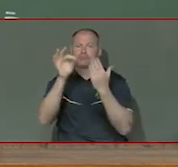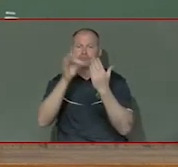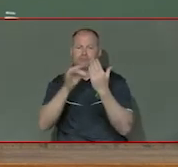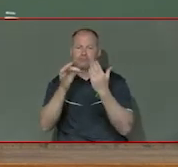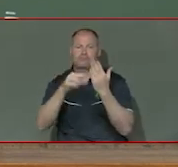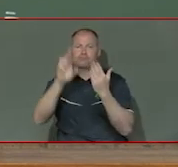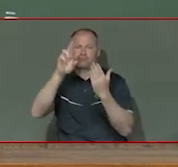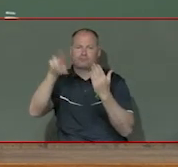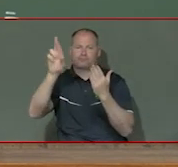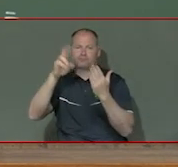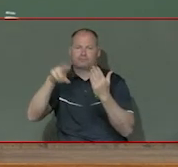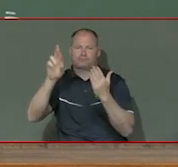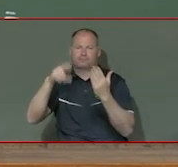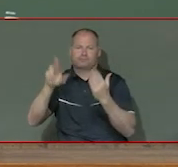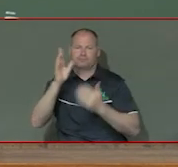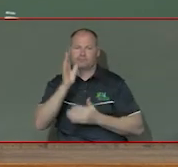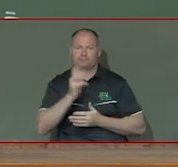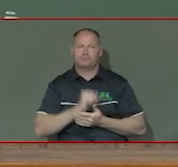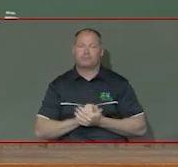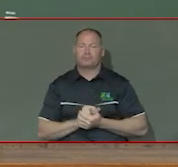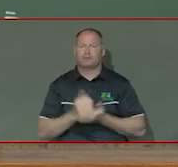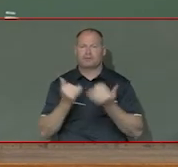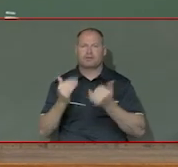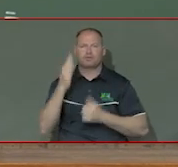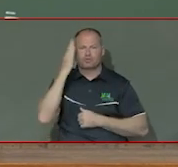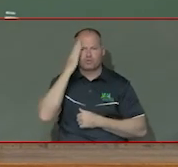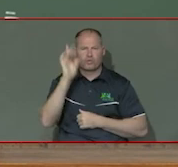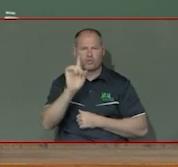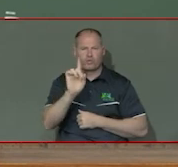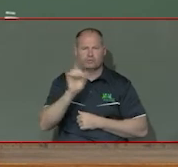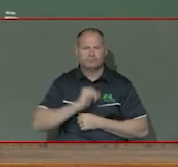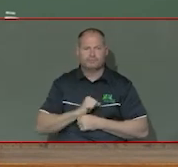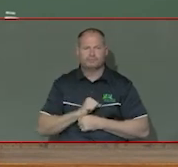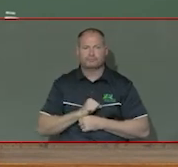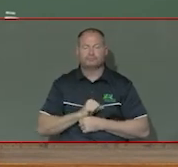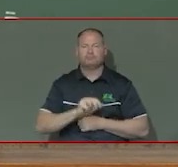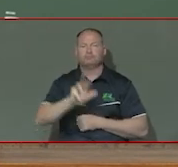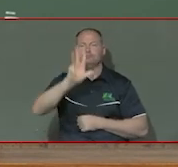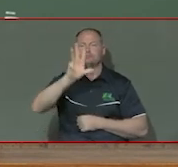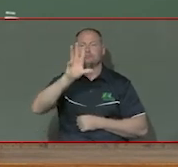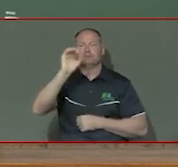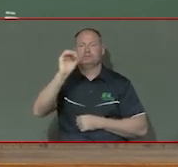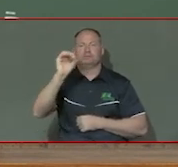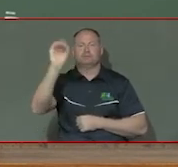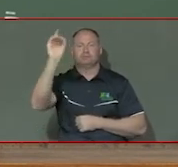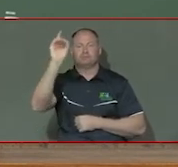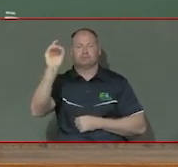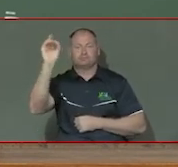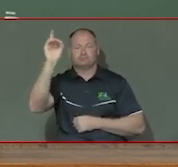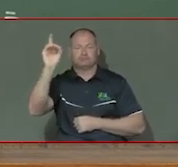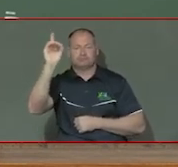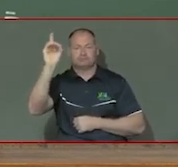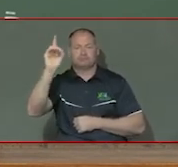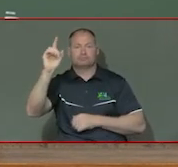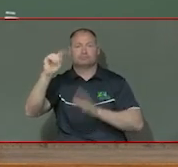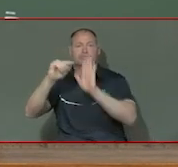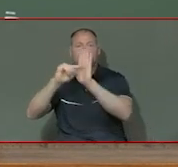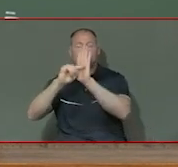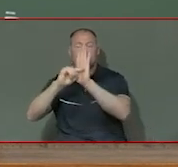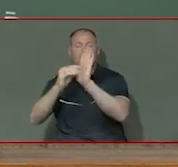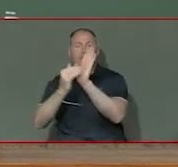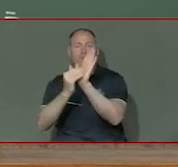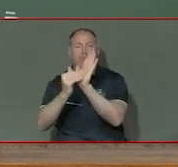exam. Things to take note of: when we're busy with 90 degrees minus theta and 90 degrees plus theta, we make use